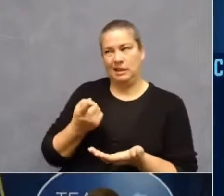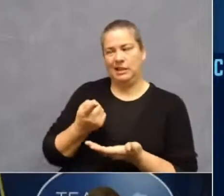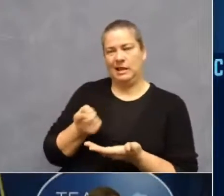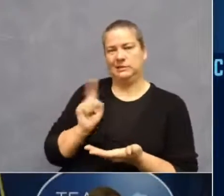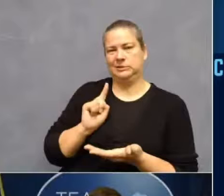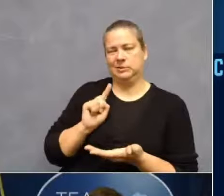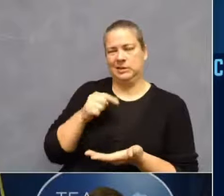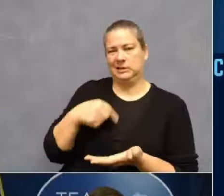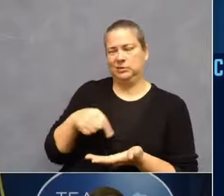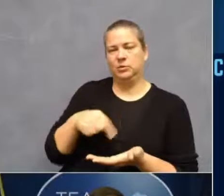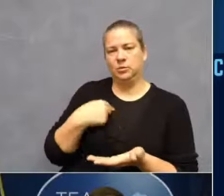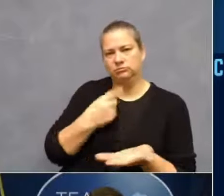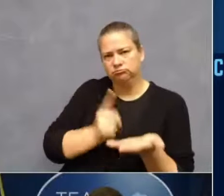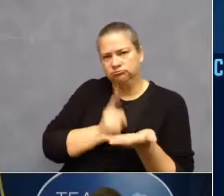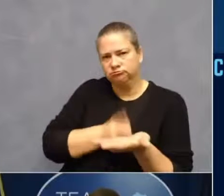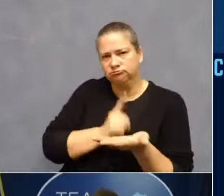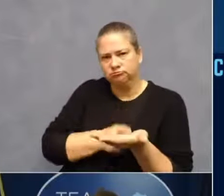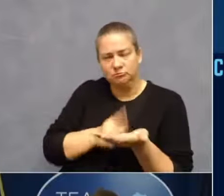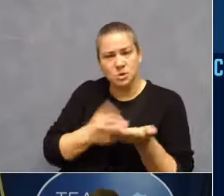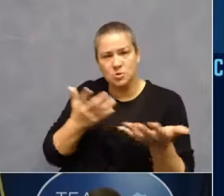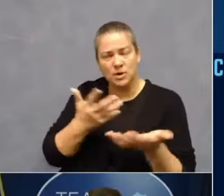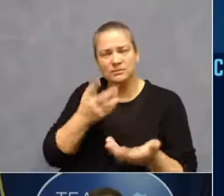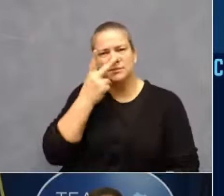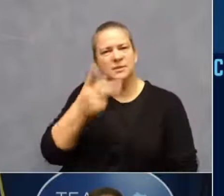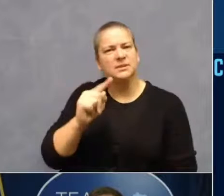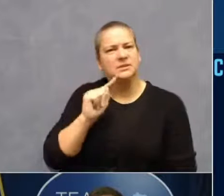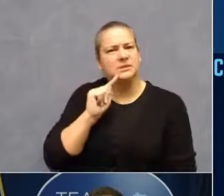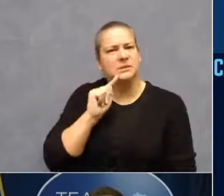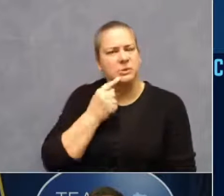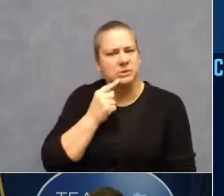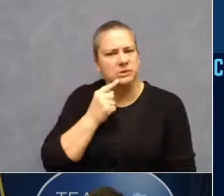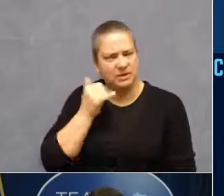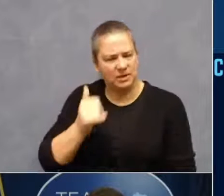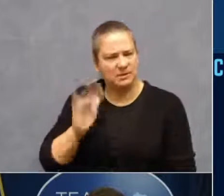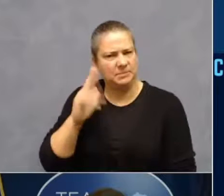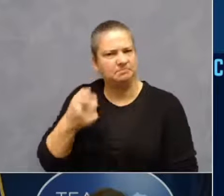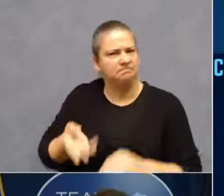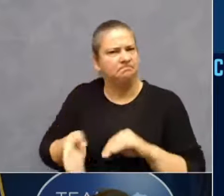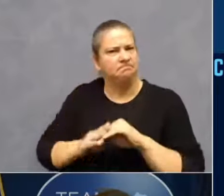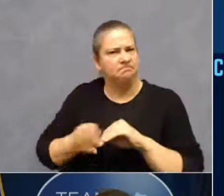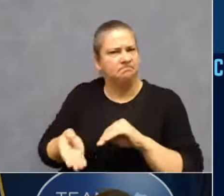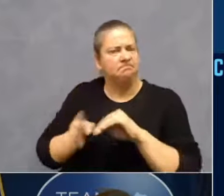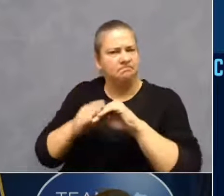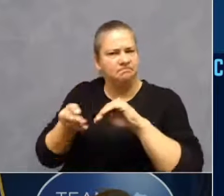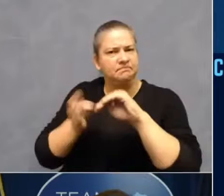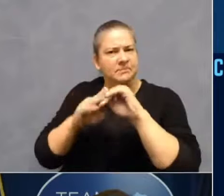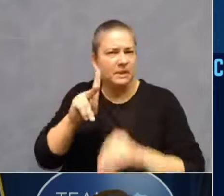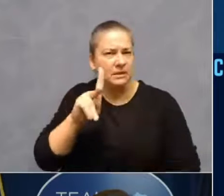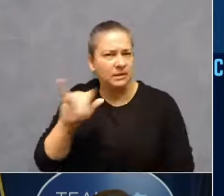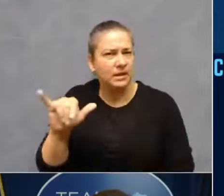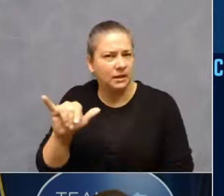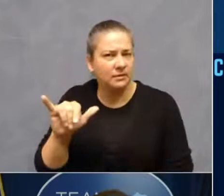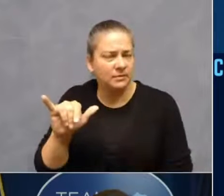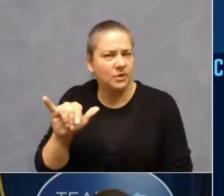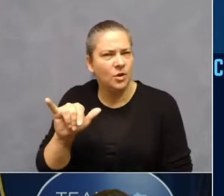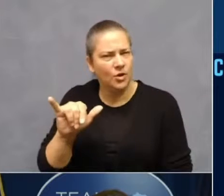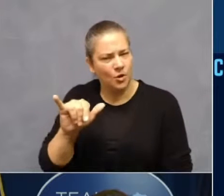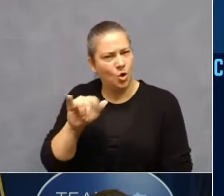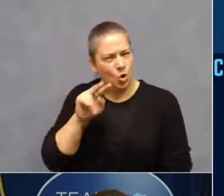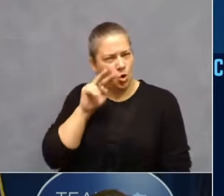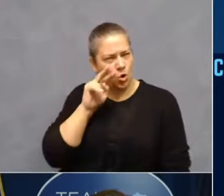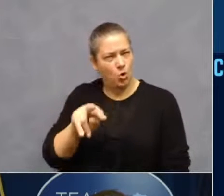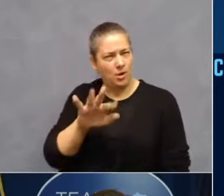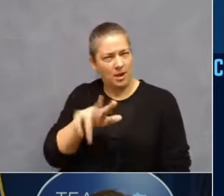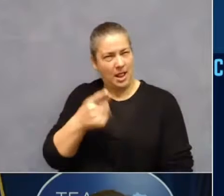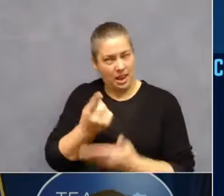are seeing this very serious escalation of cases in Kentucky. Just look at last